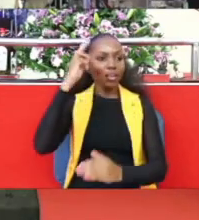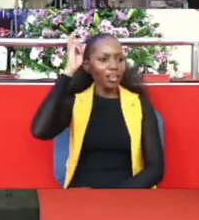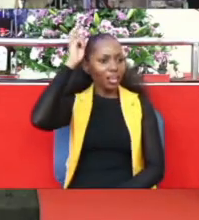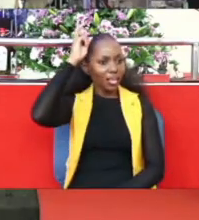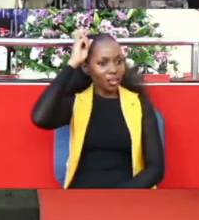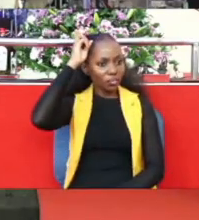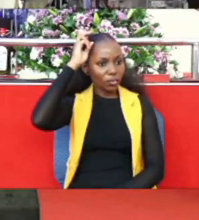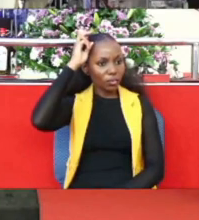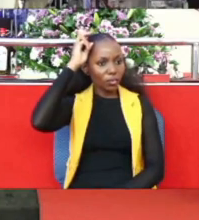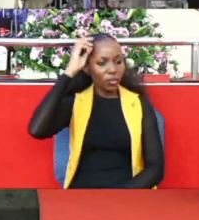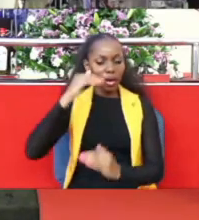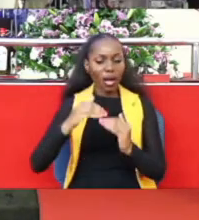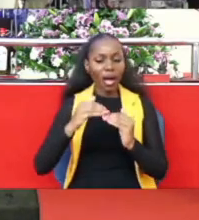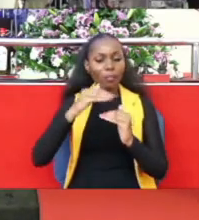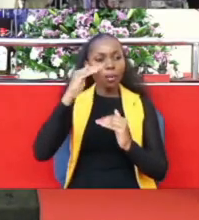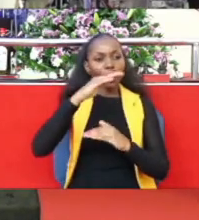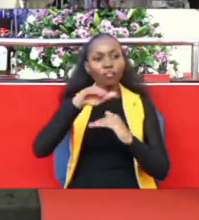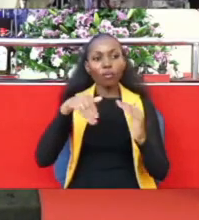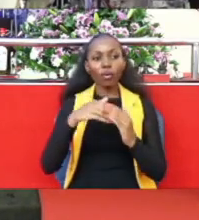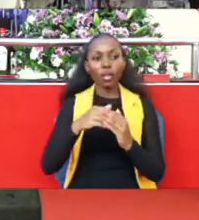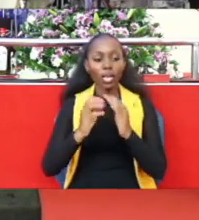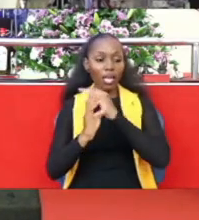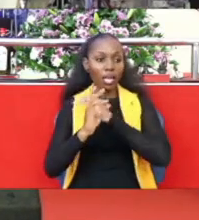Above every fallen angel.